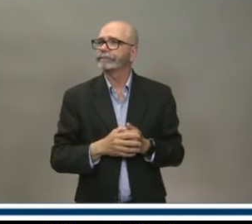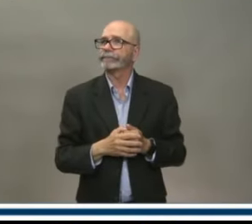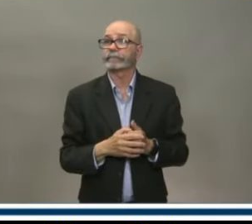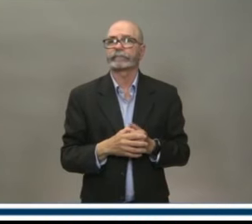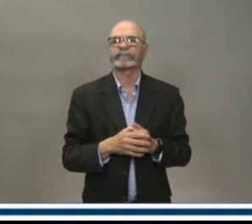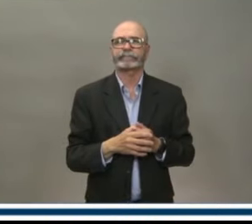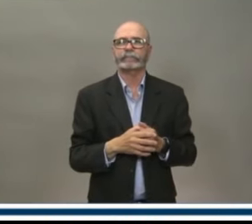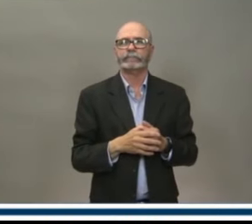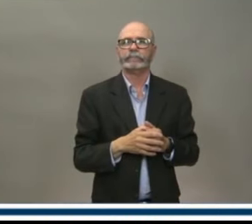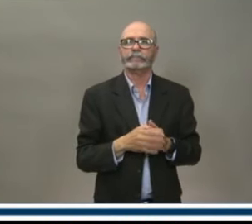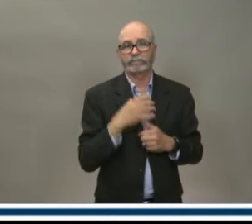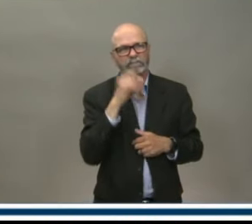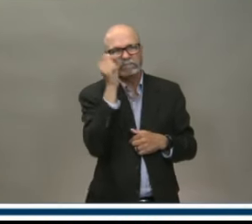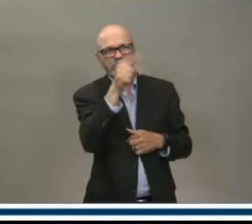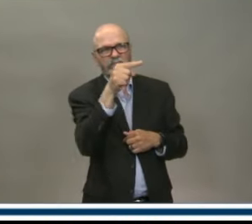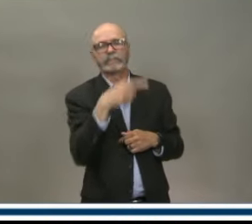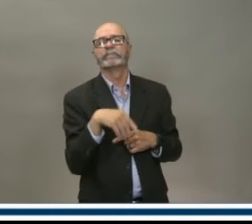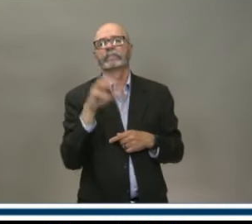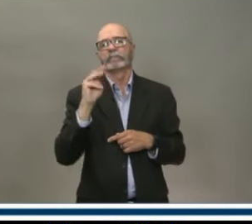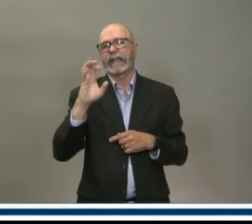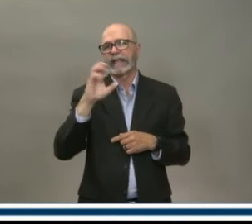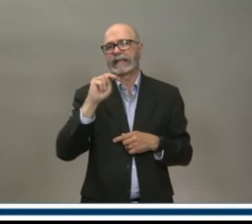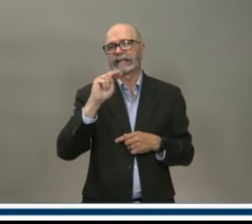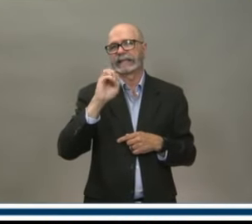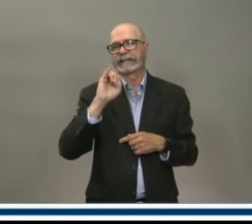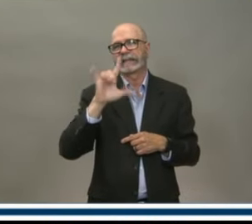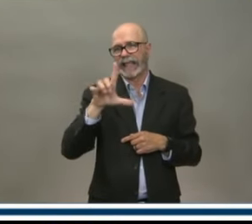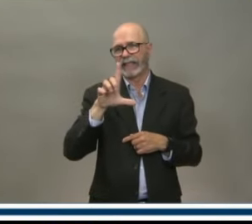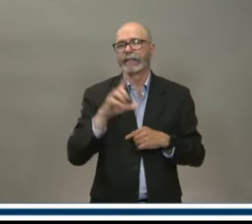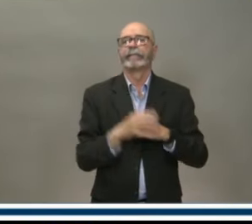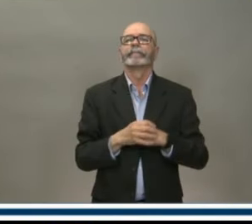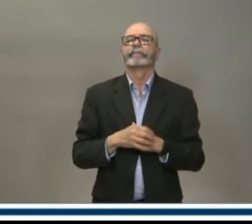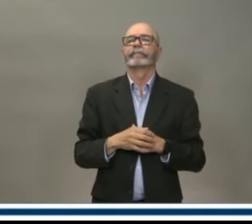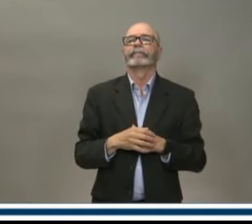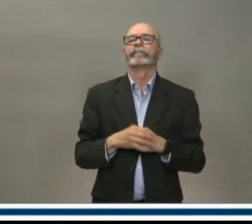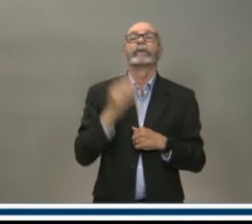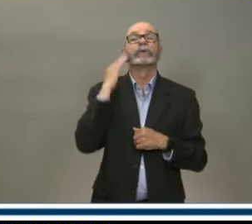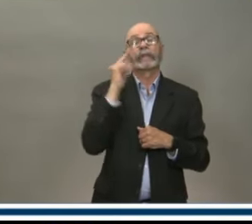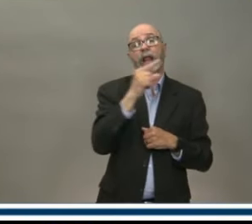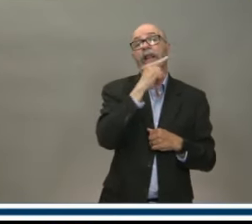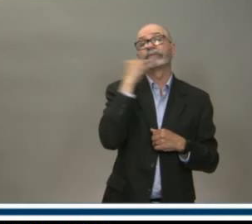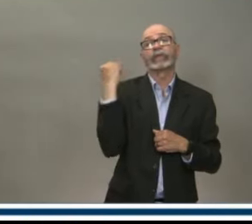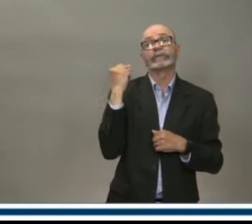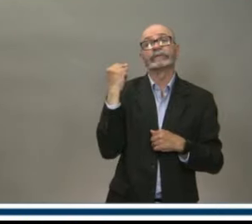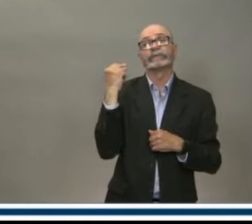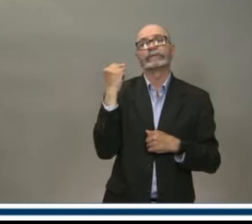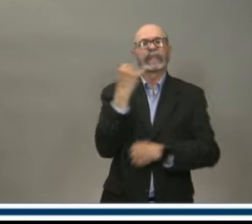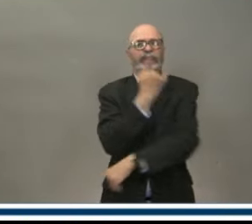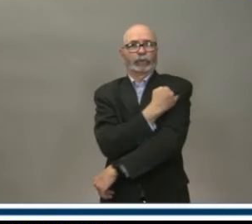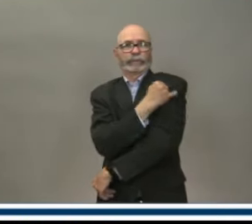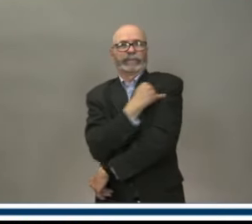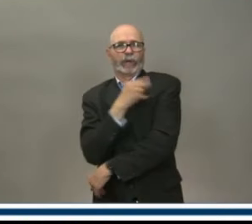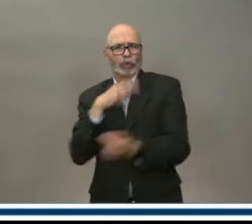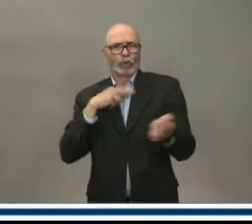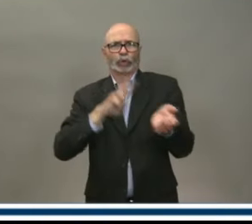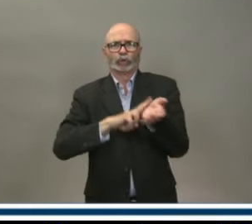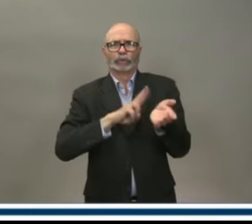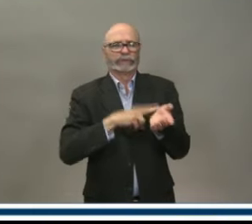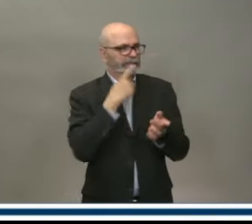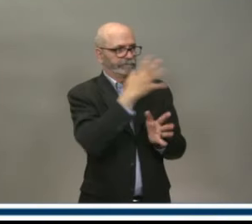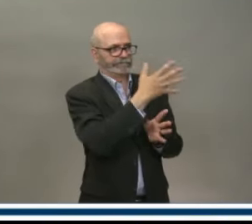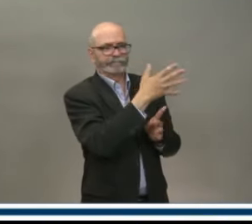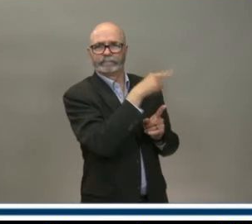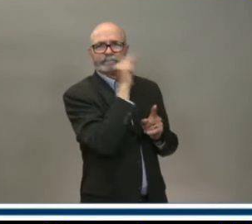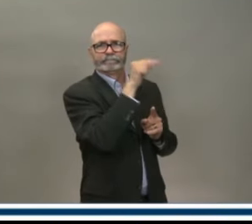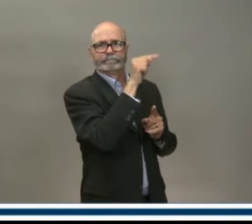Premier. There was a nurse from the Halifax Infirmary who was questioning whether there might be problems with staffing at the Halifax Infirmary